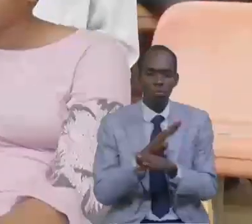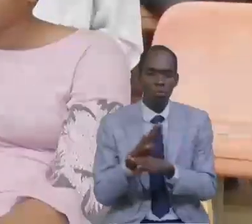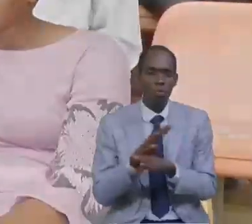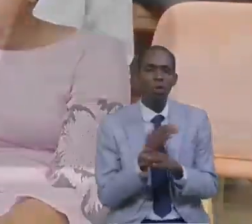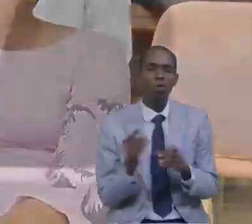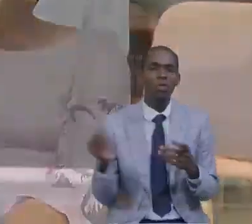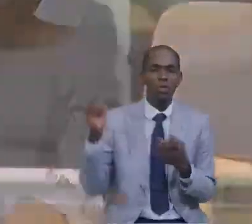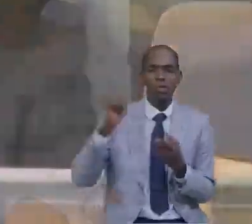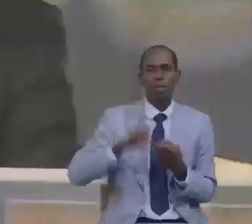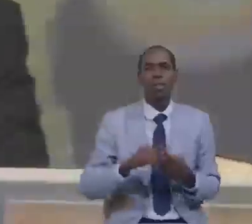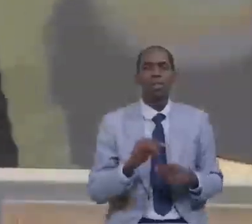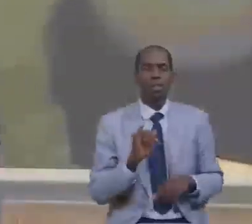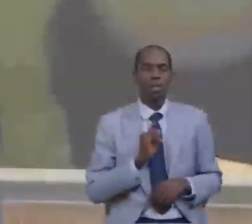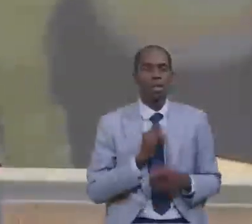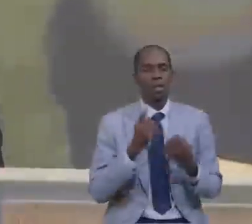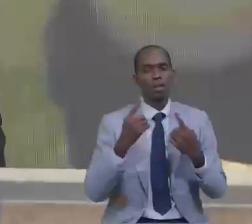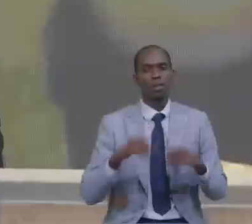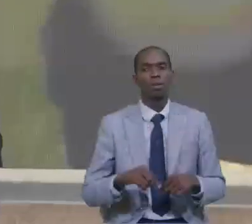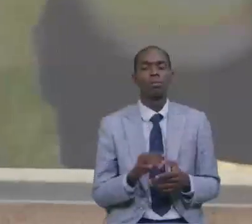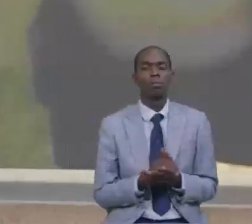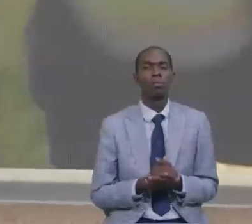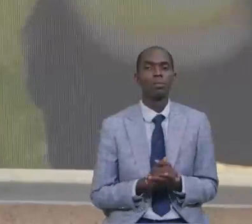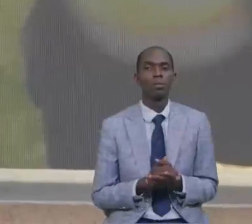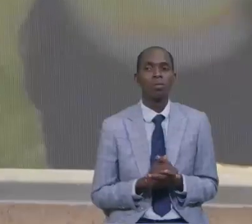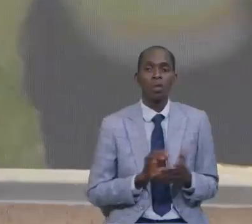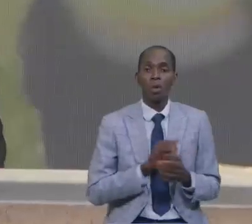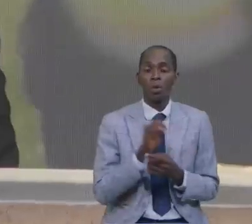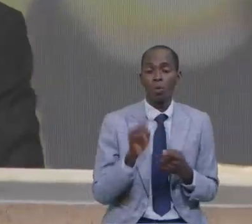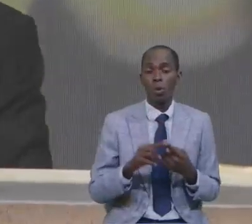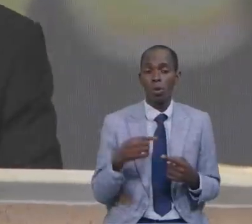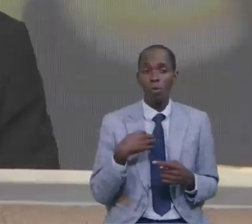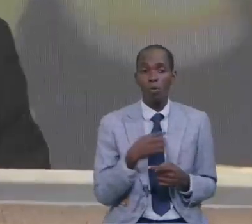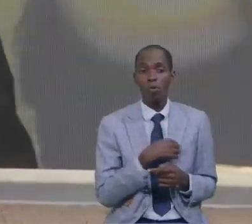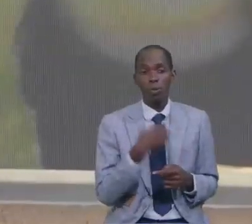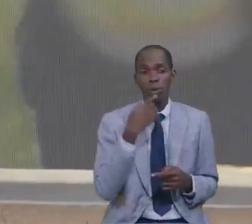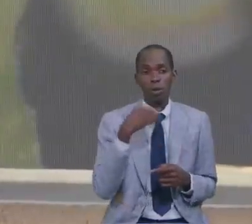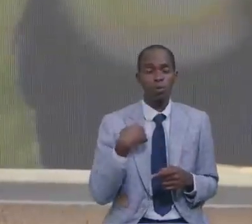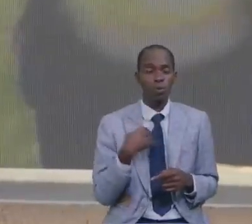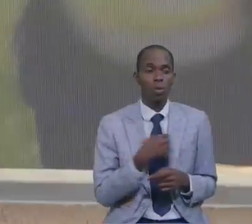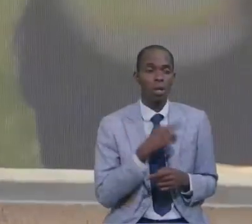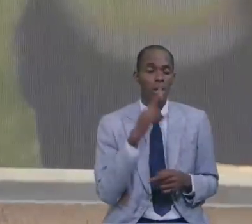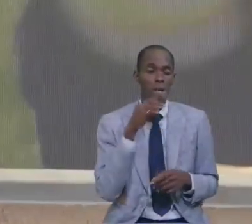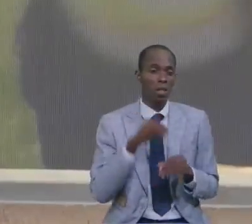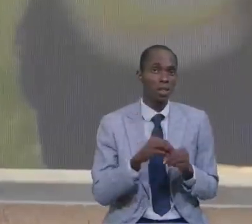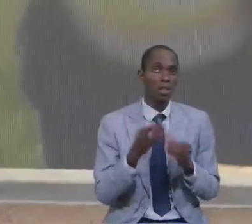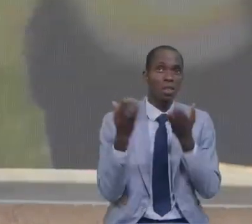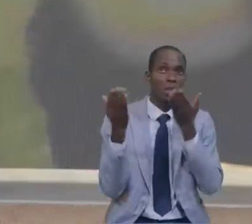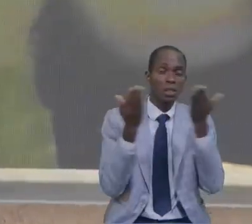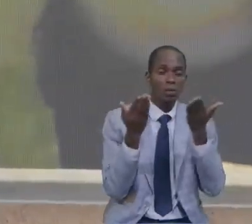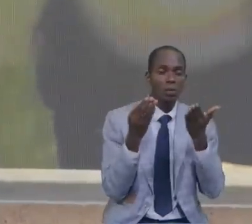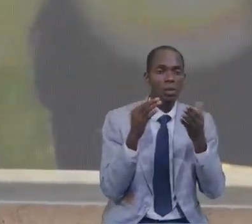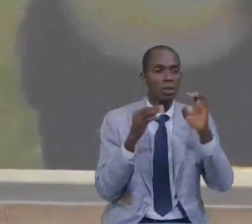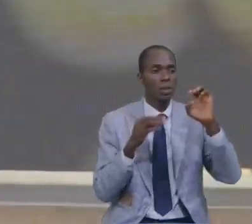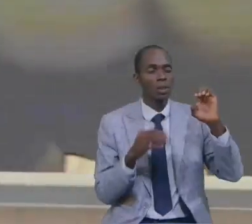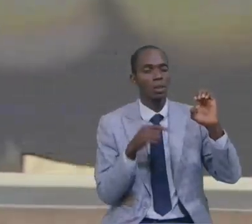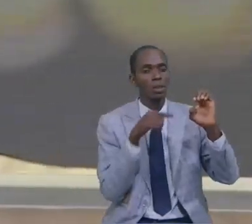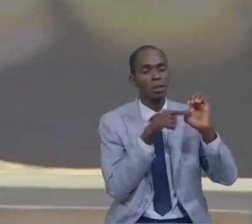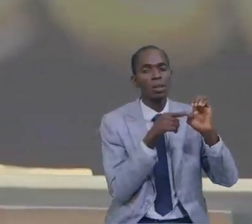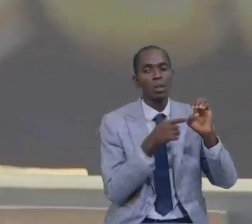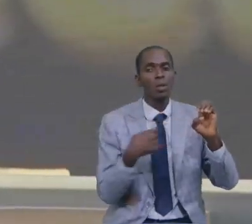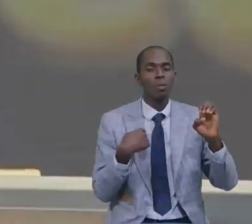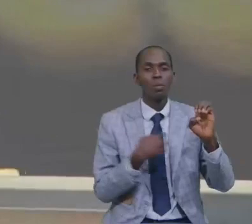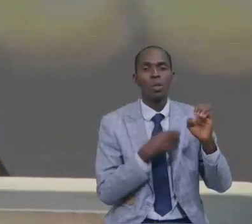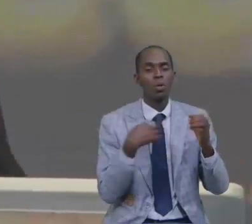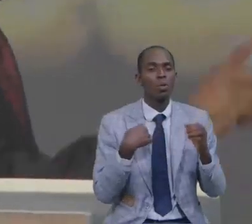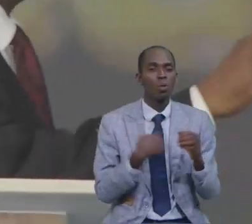we exalt loyalty above convenience. There are times the service will